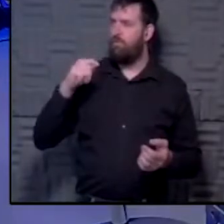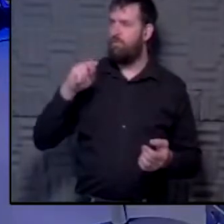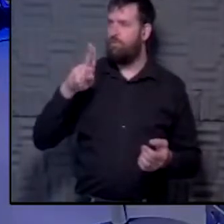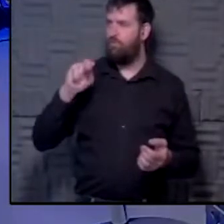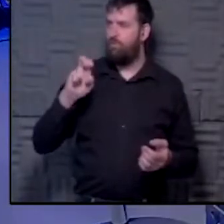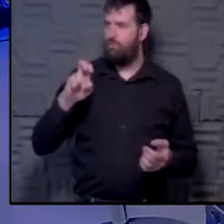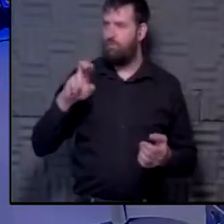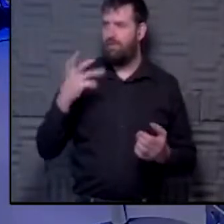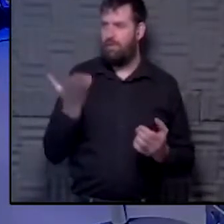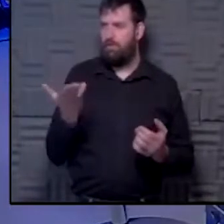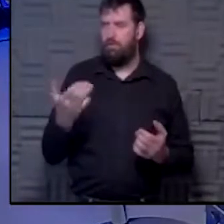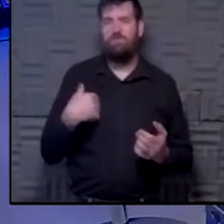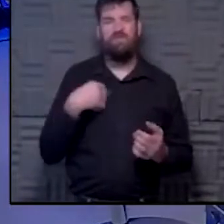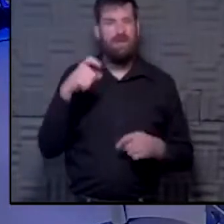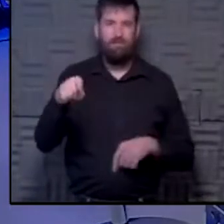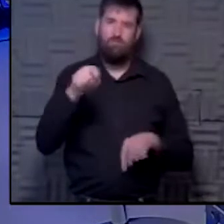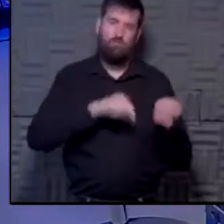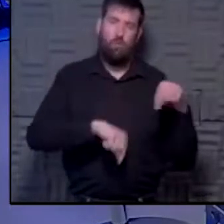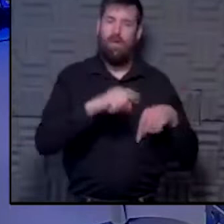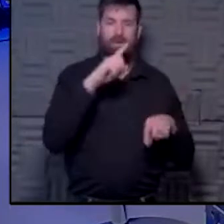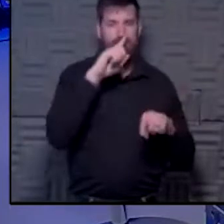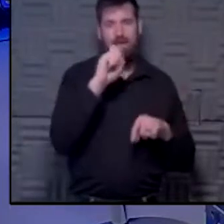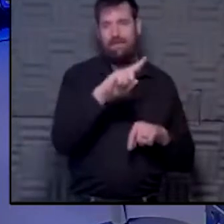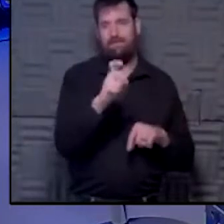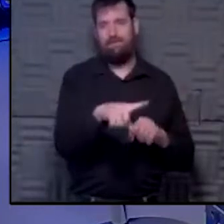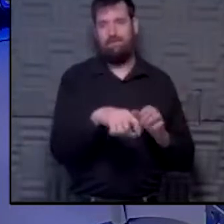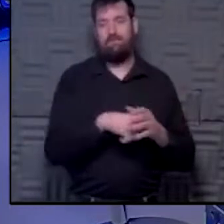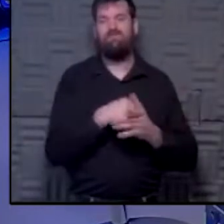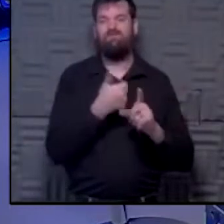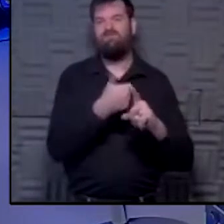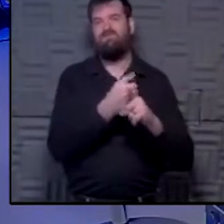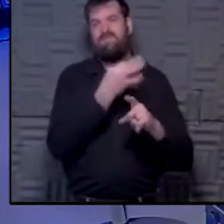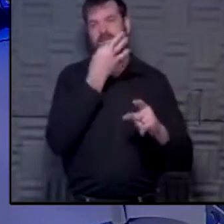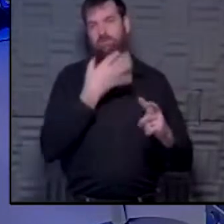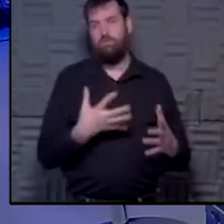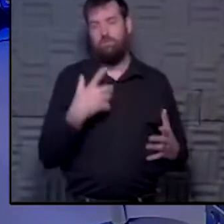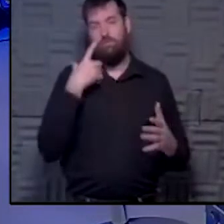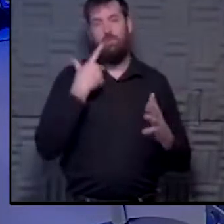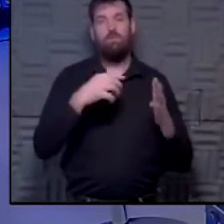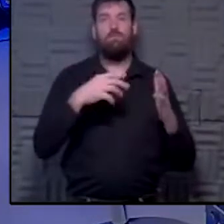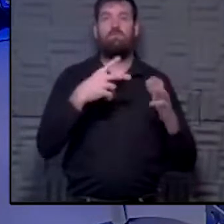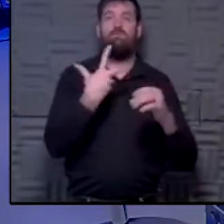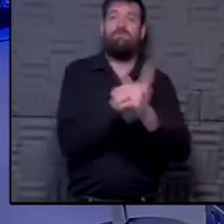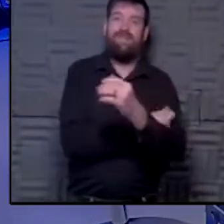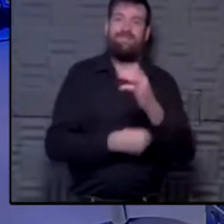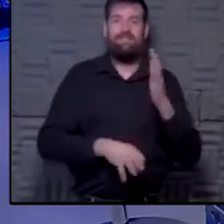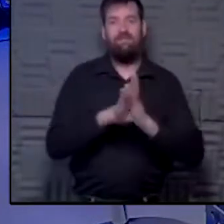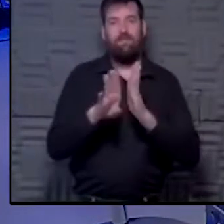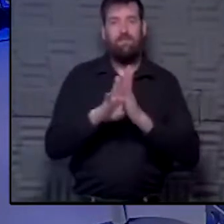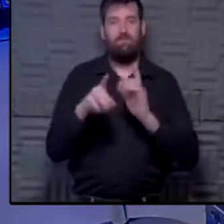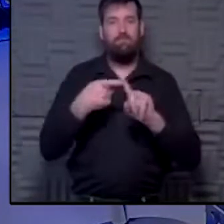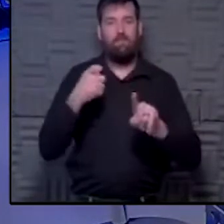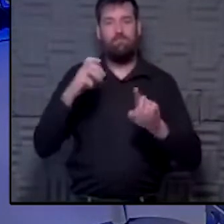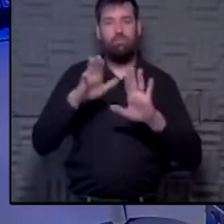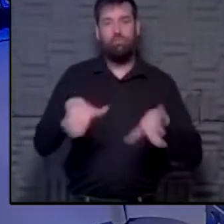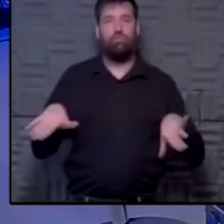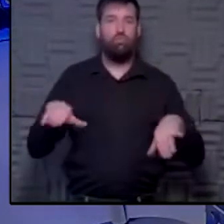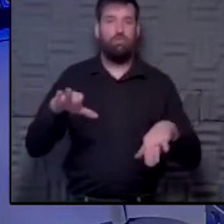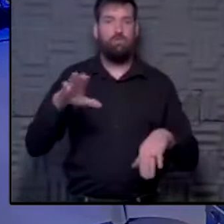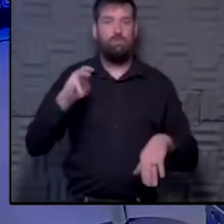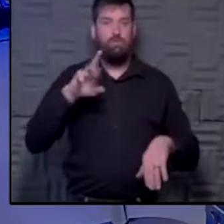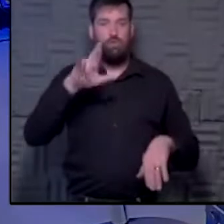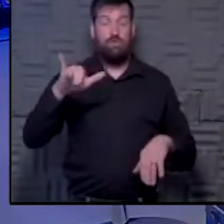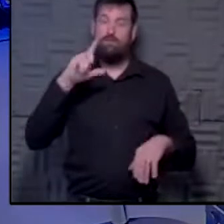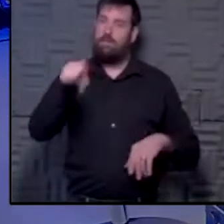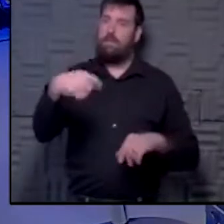that felt like we would have to go back and ask her that question. She's the expert of vaccine development from Children's Mercy, and we need to get her